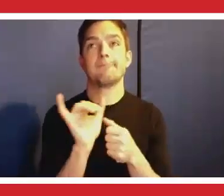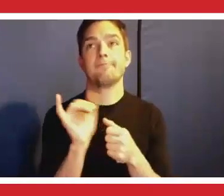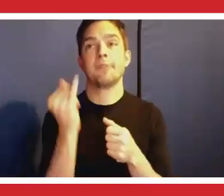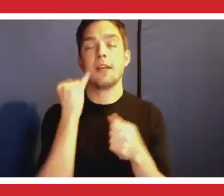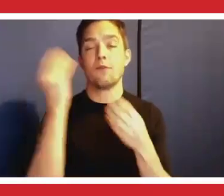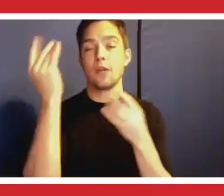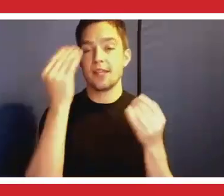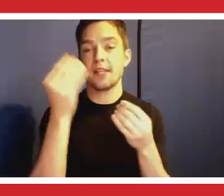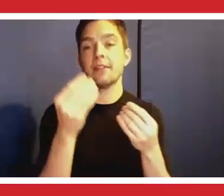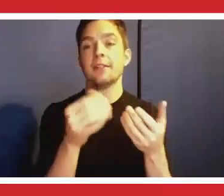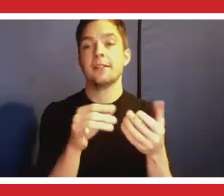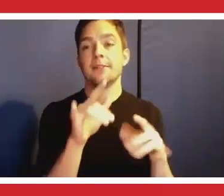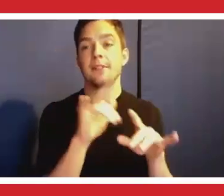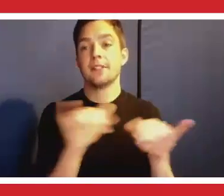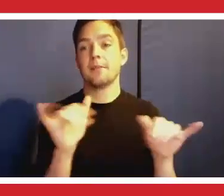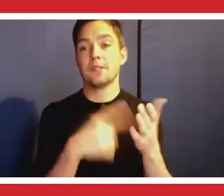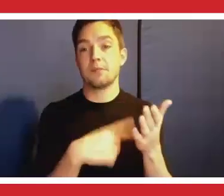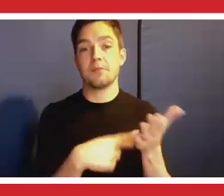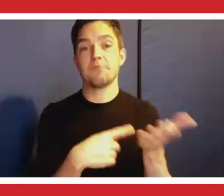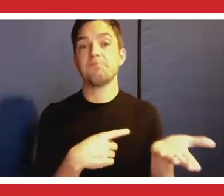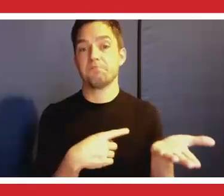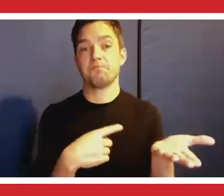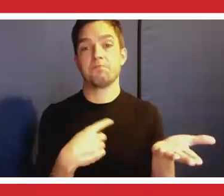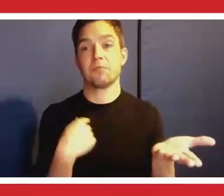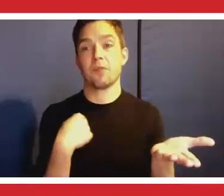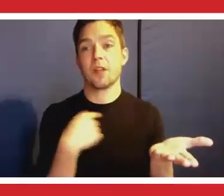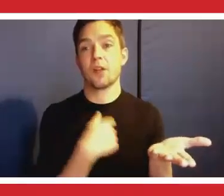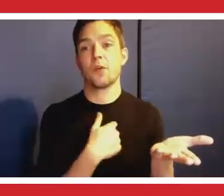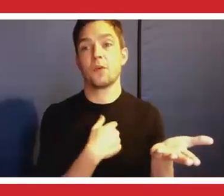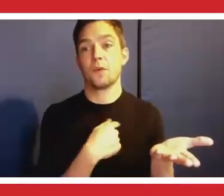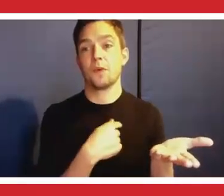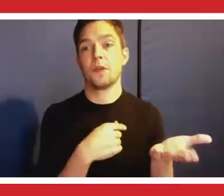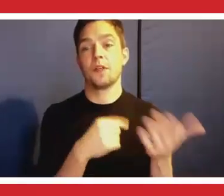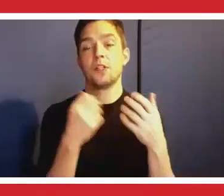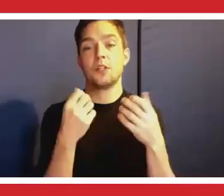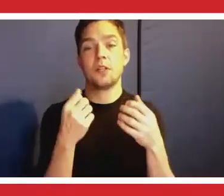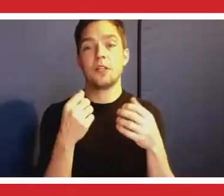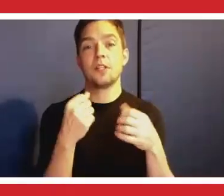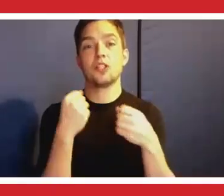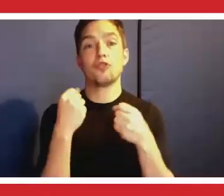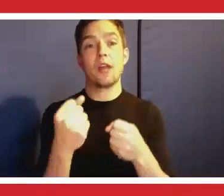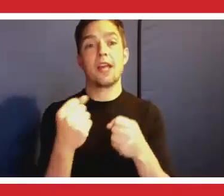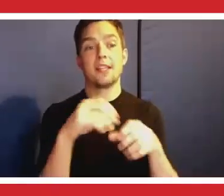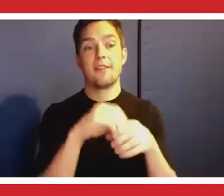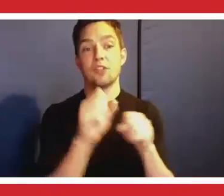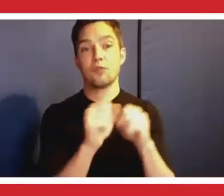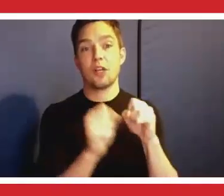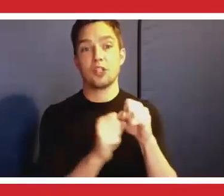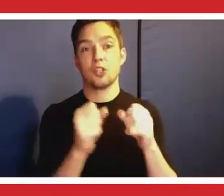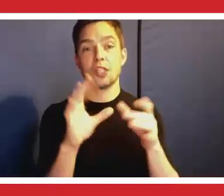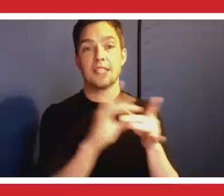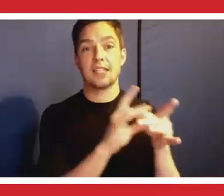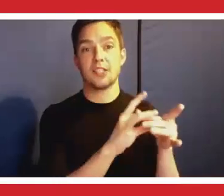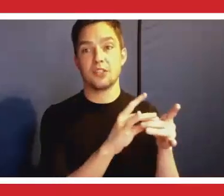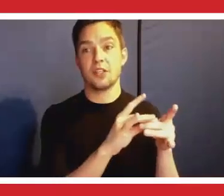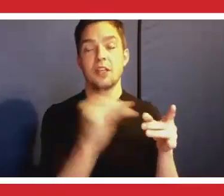at the same time that we are strengthening the connection, the infrastructures, if we are already thinking